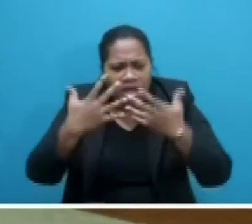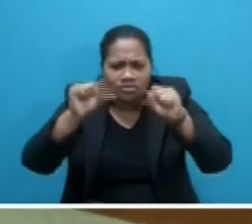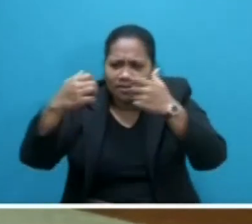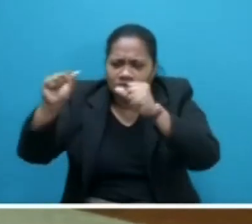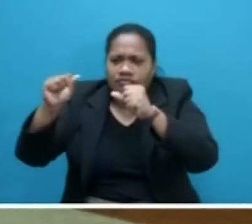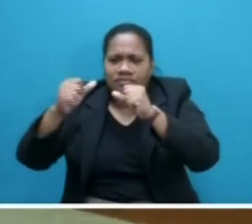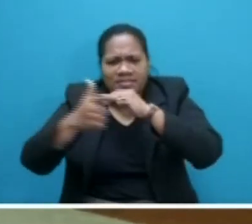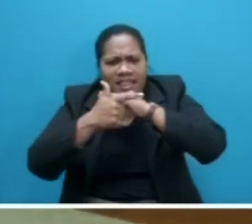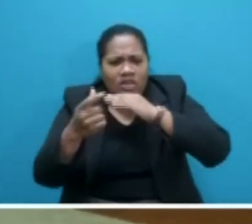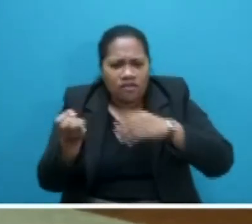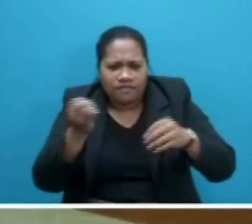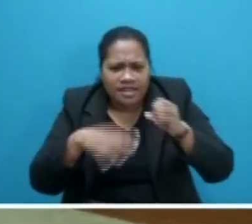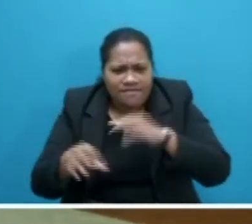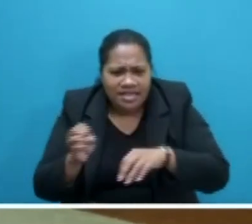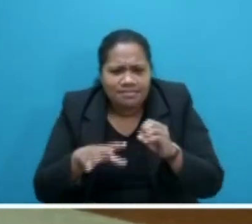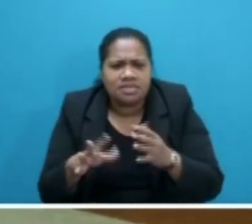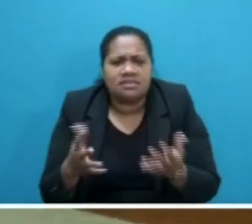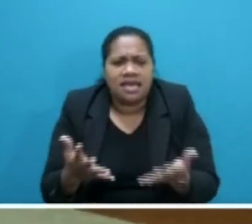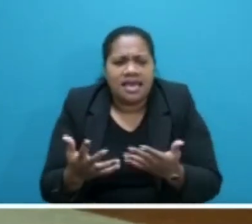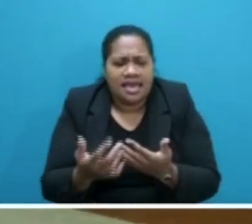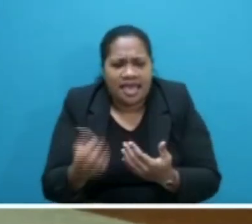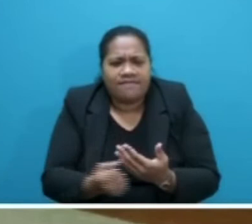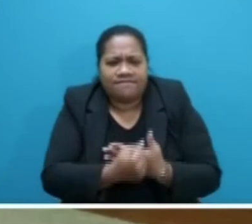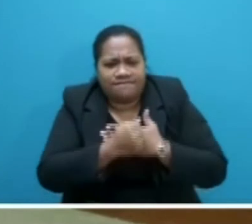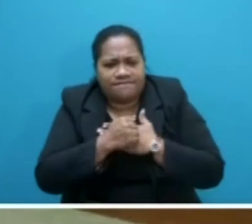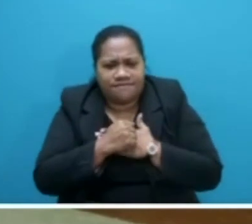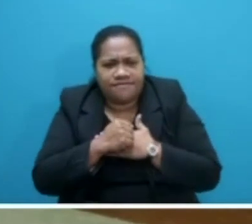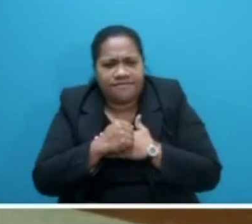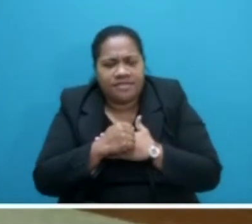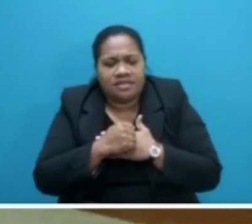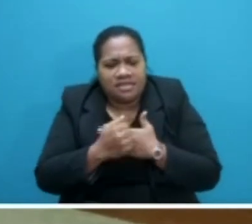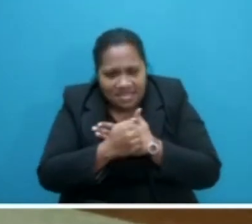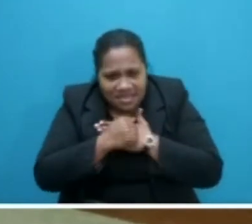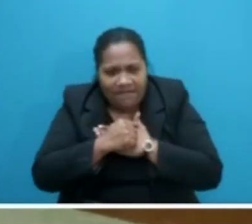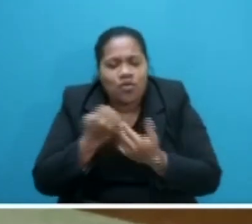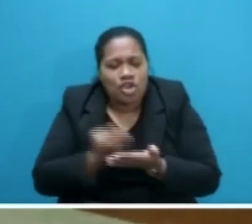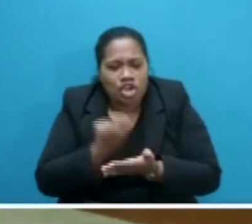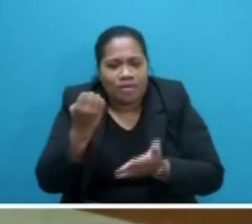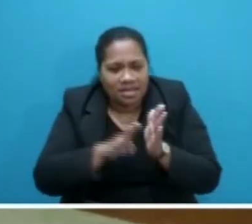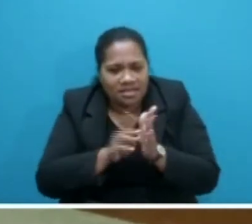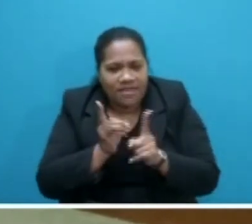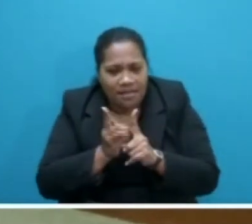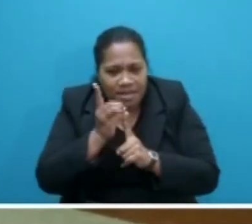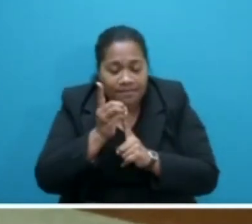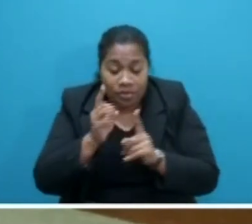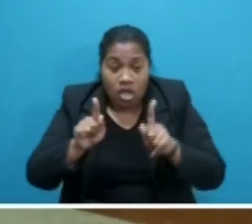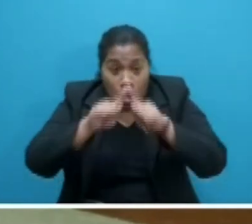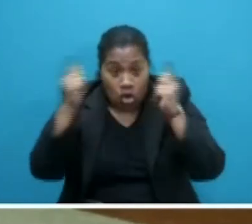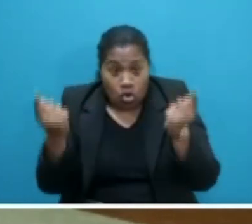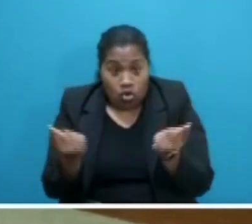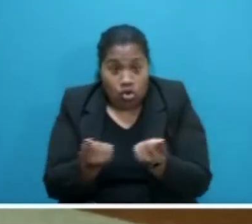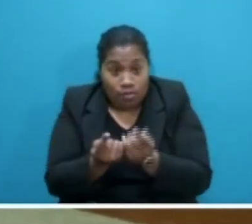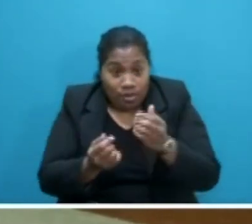investment, sustain and create jobs, and secure further economic development. Global growth may well be slowing, and we will surely